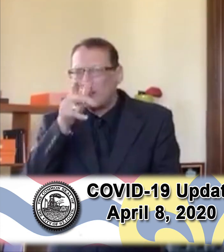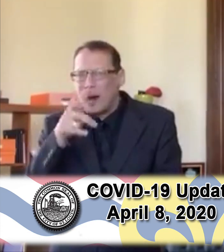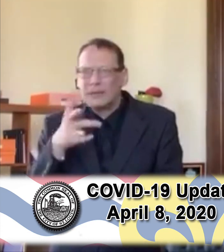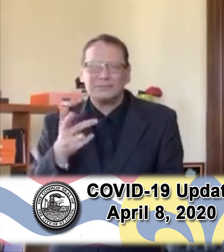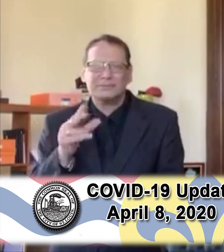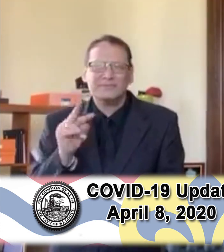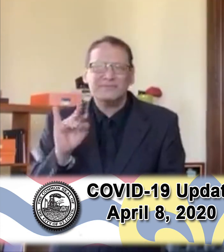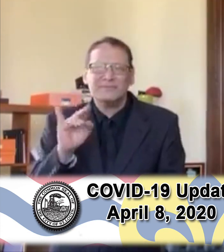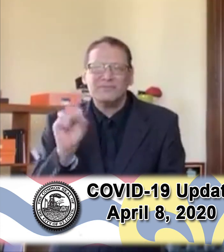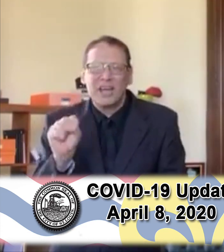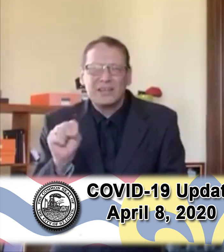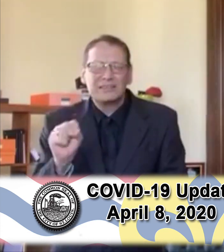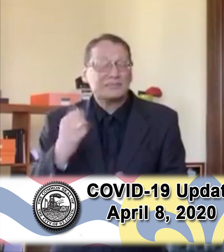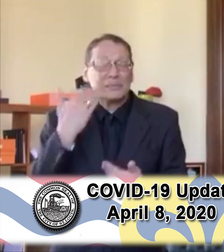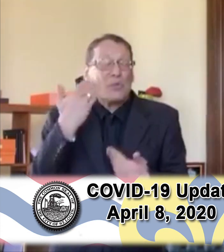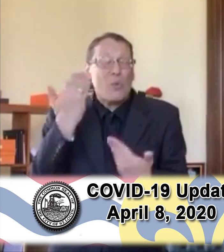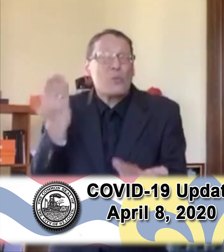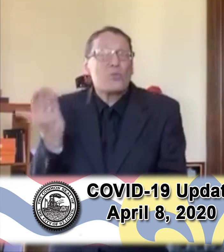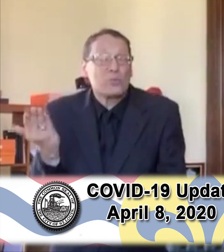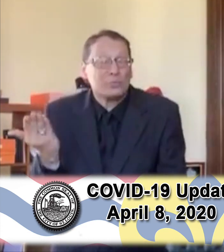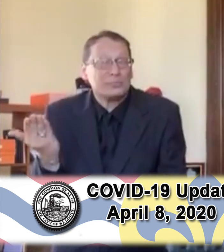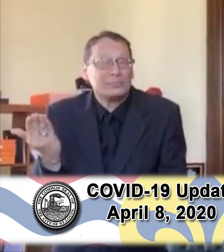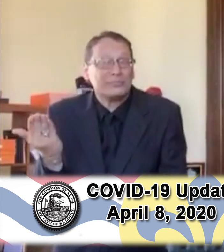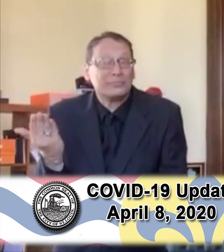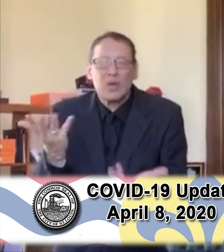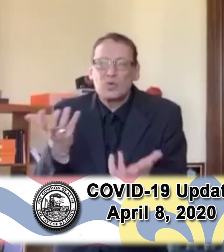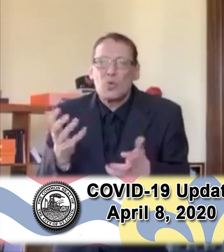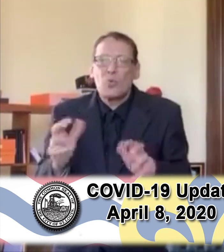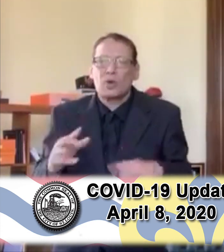virus somewhere else, and you just can't risk